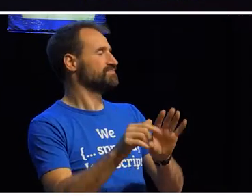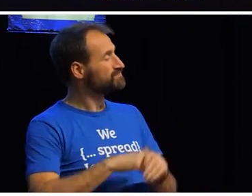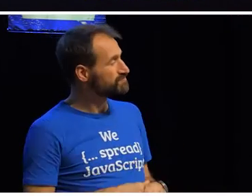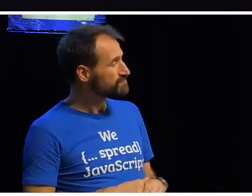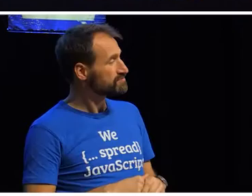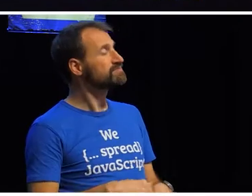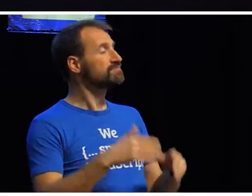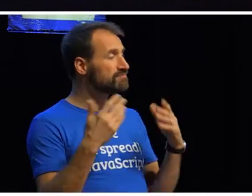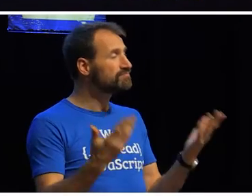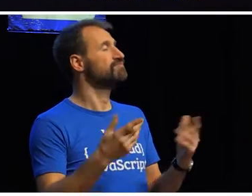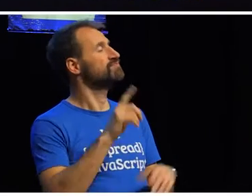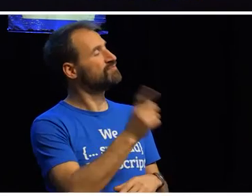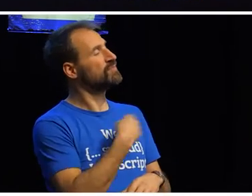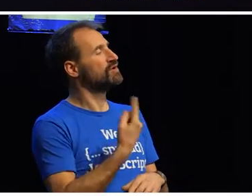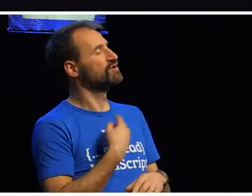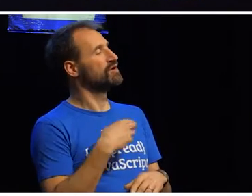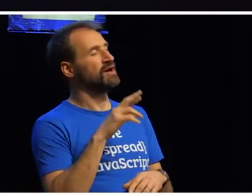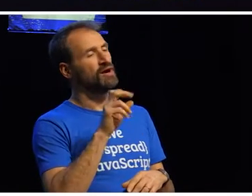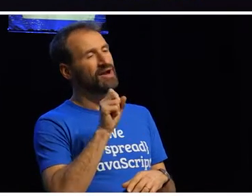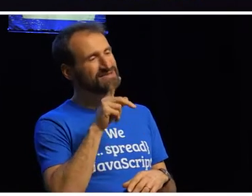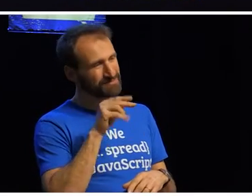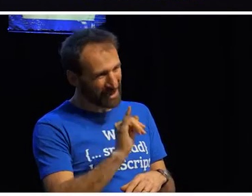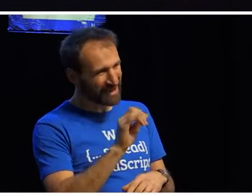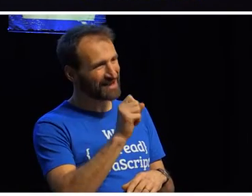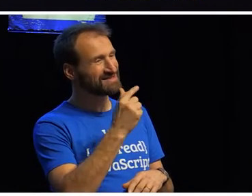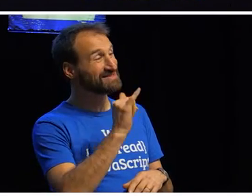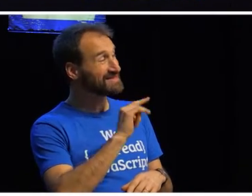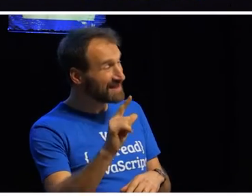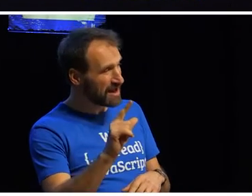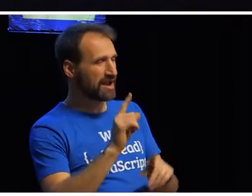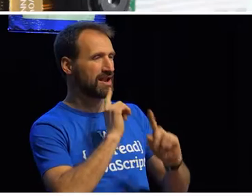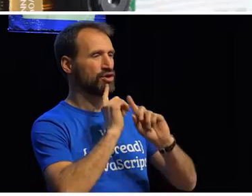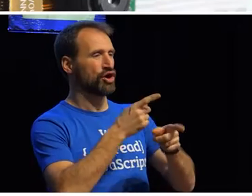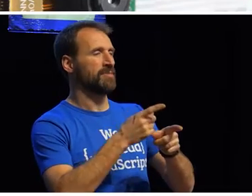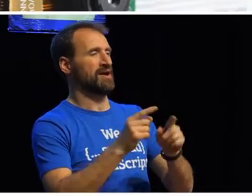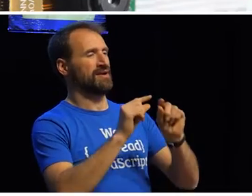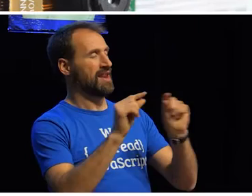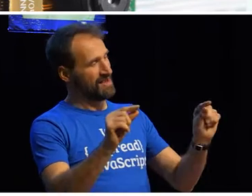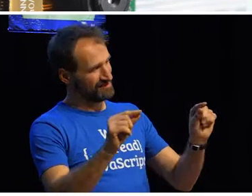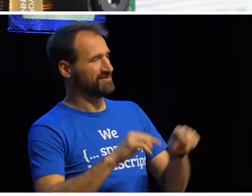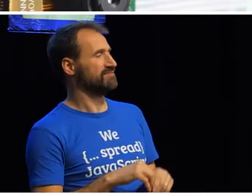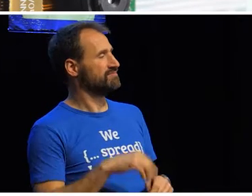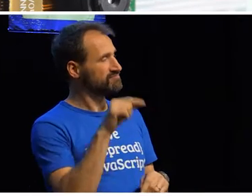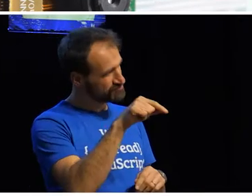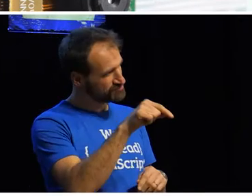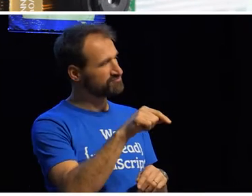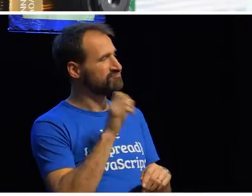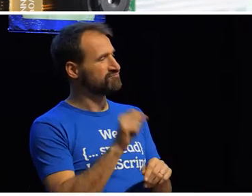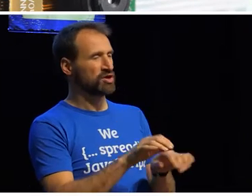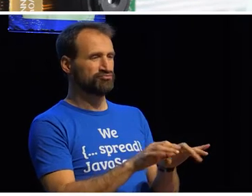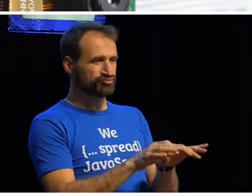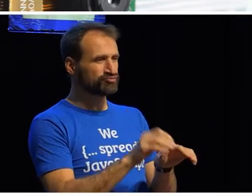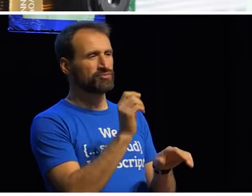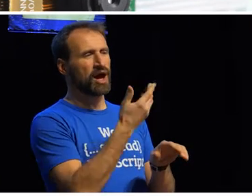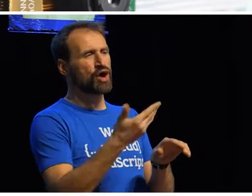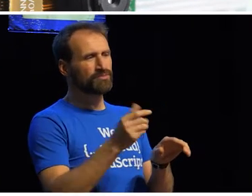And I'm using Raspberry Still command line. So when you got a terminal, you can just type in Raspberry Still and give some arguments, and you can